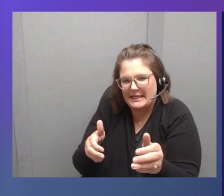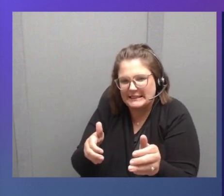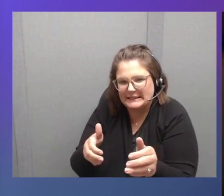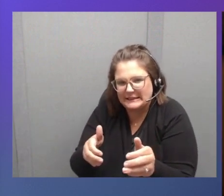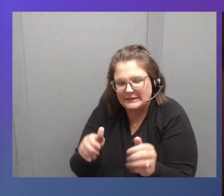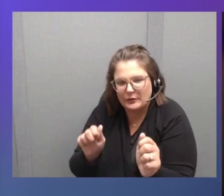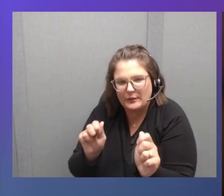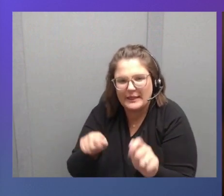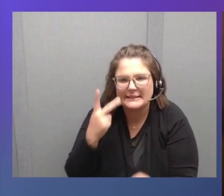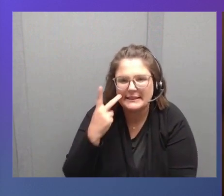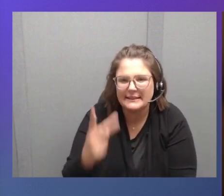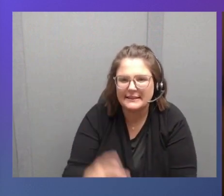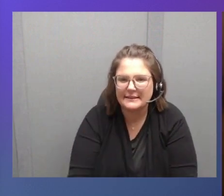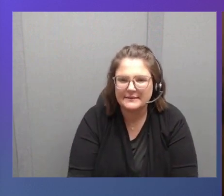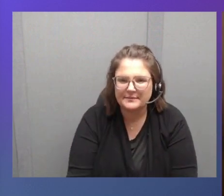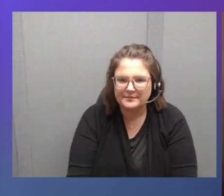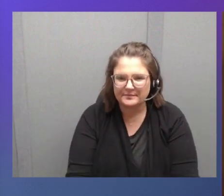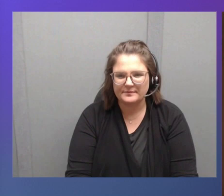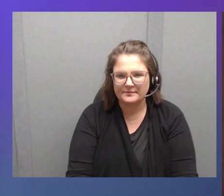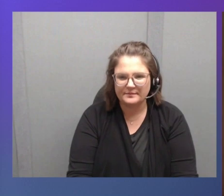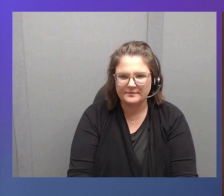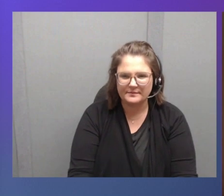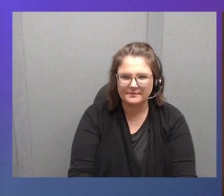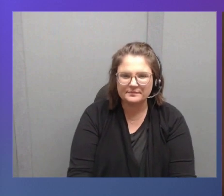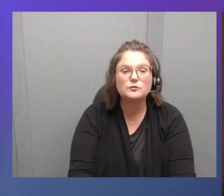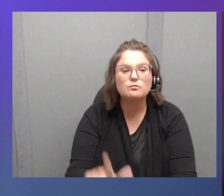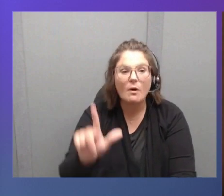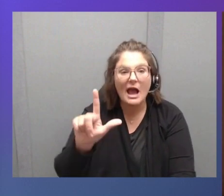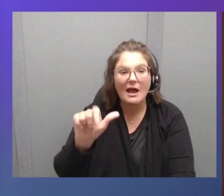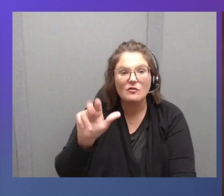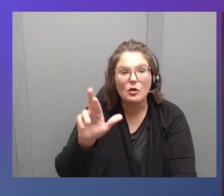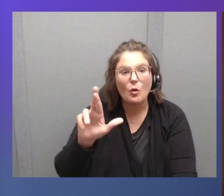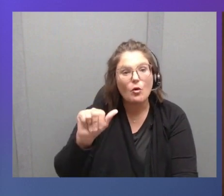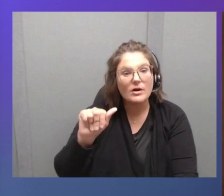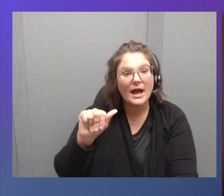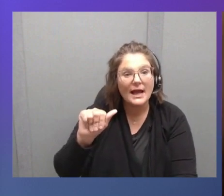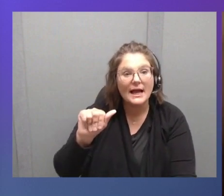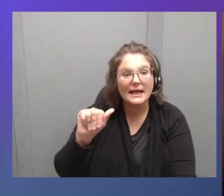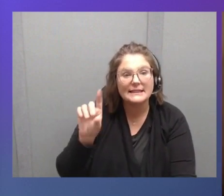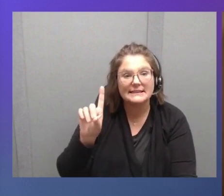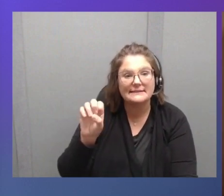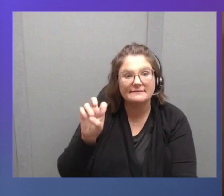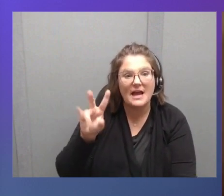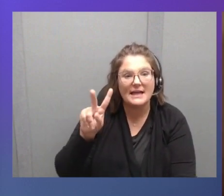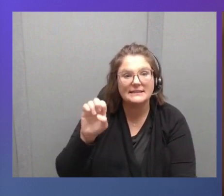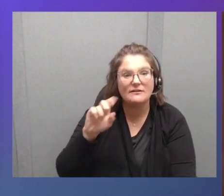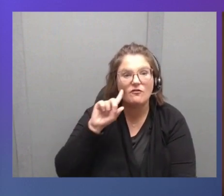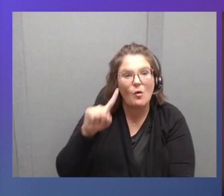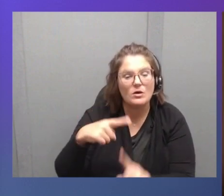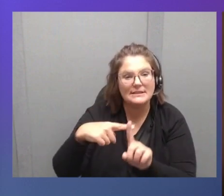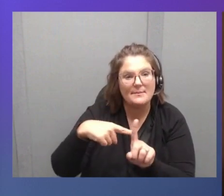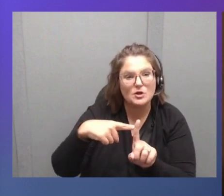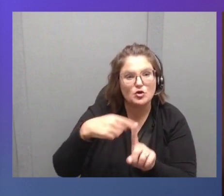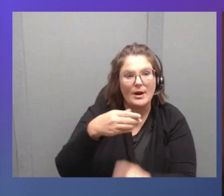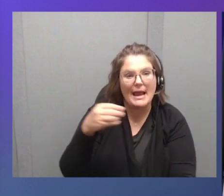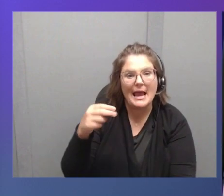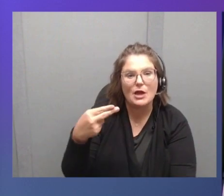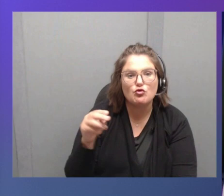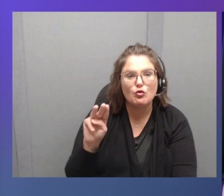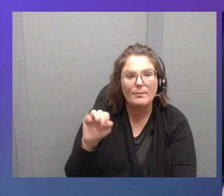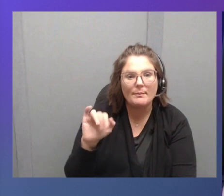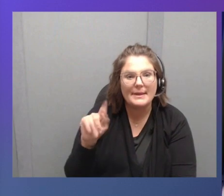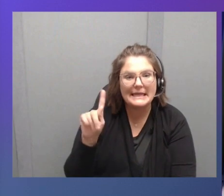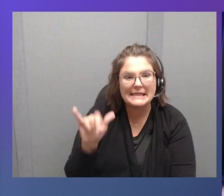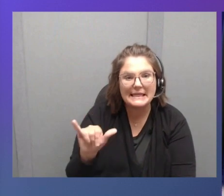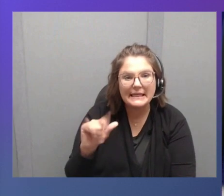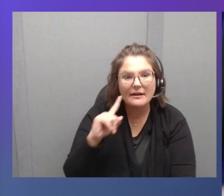we have a LoRaWAN device for sensing temperature and humidity. It's going right into the heat sink for the